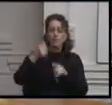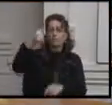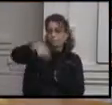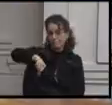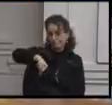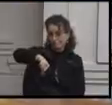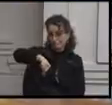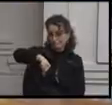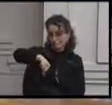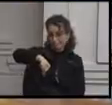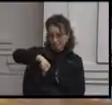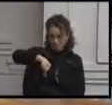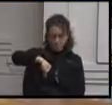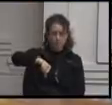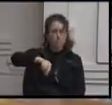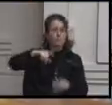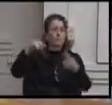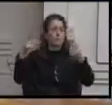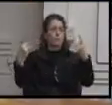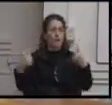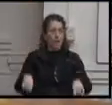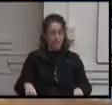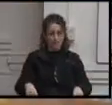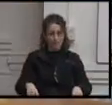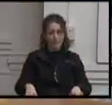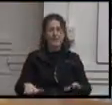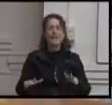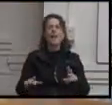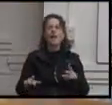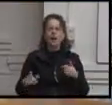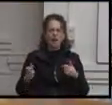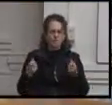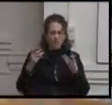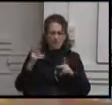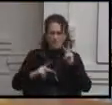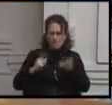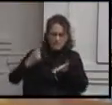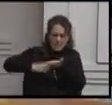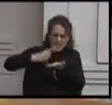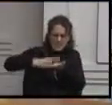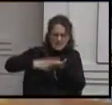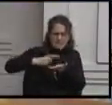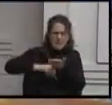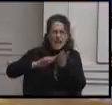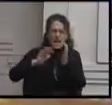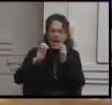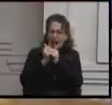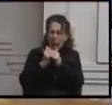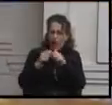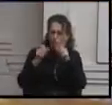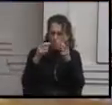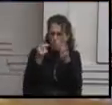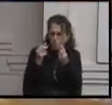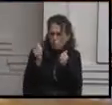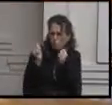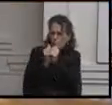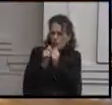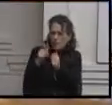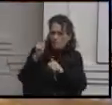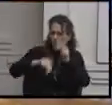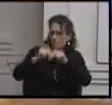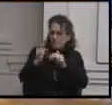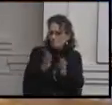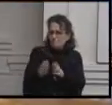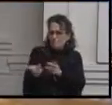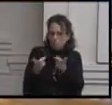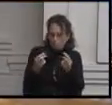discussions circulated about various ways that we could respond to the